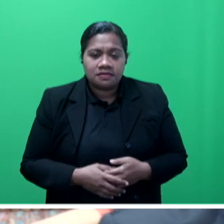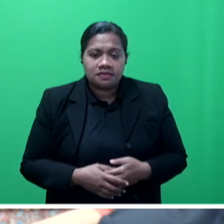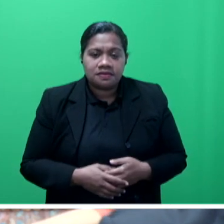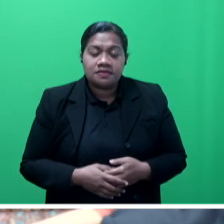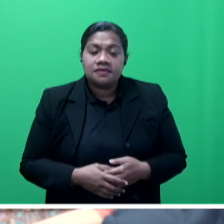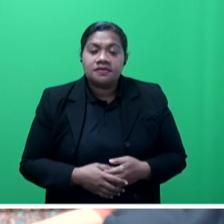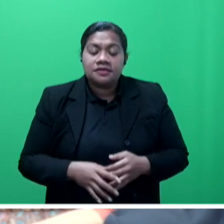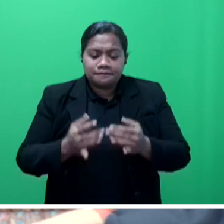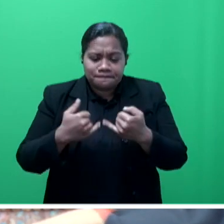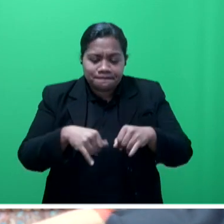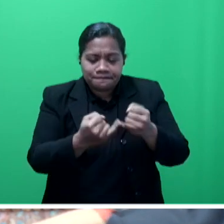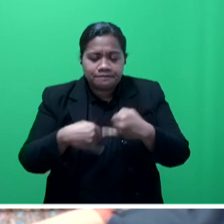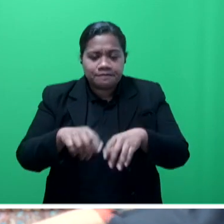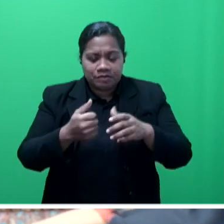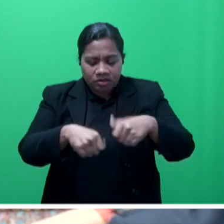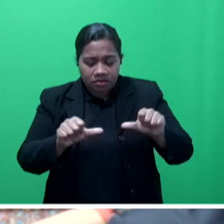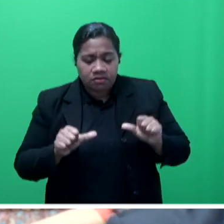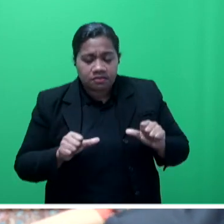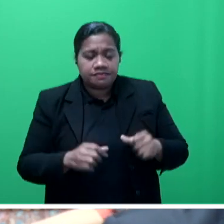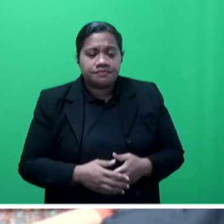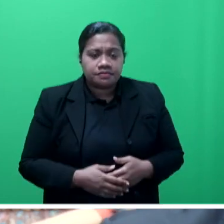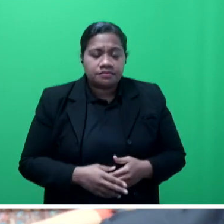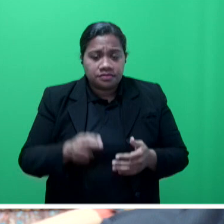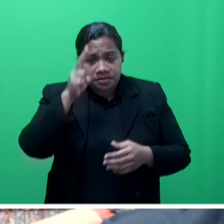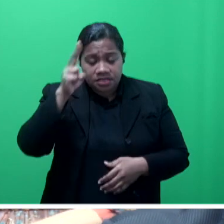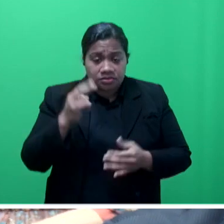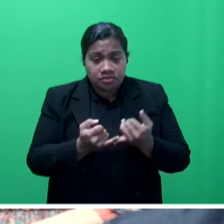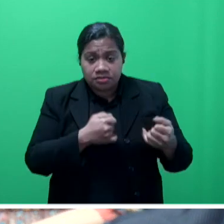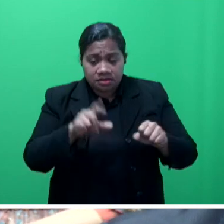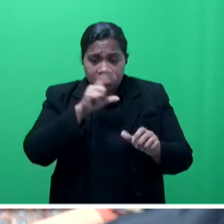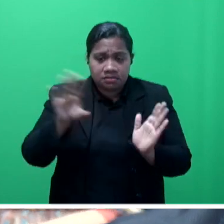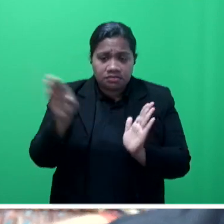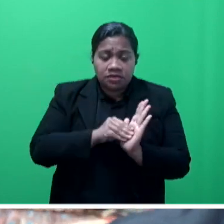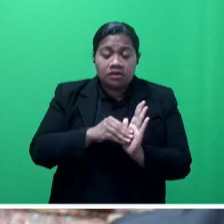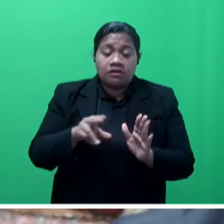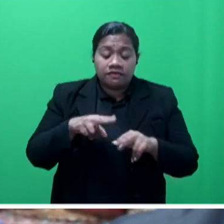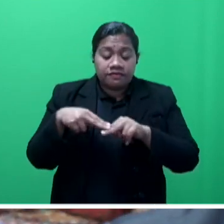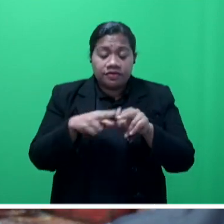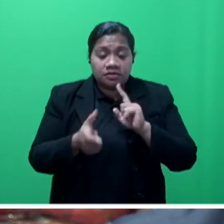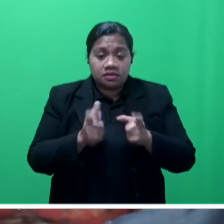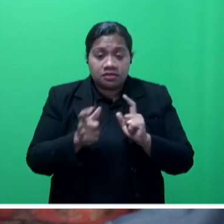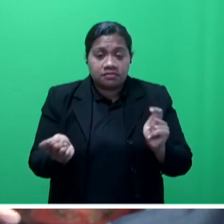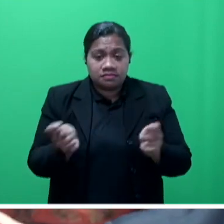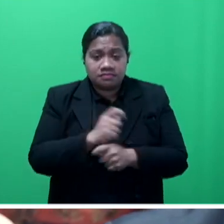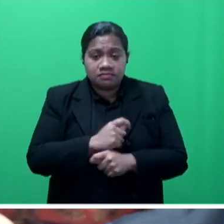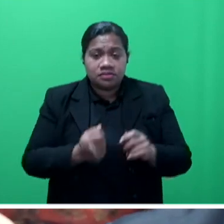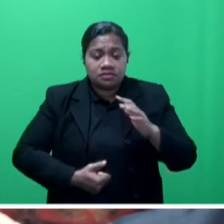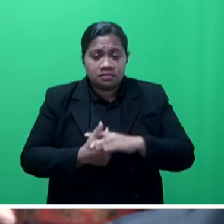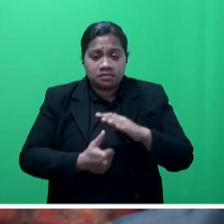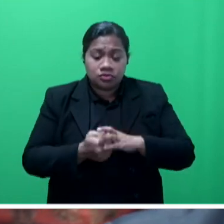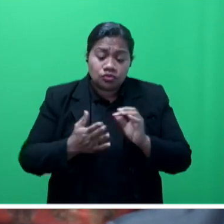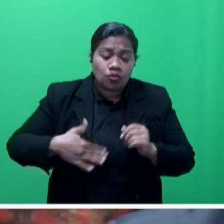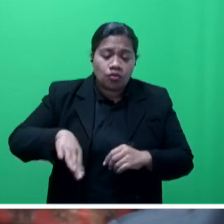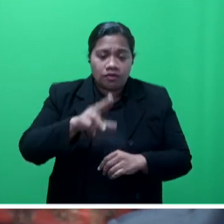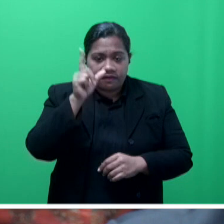the National Climate Finance Strategy, of course, can be downloaded from the Fiji Climate Change portal, accessible to all Fijians,